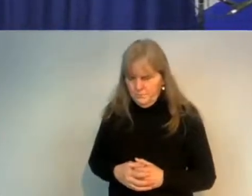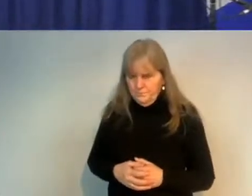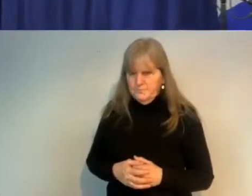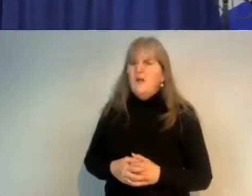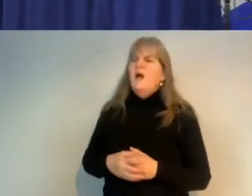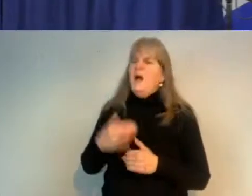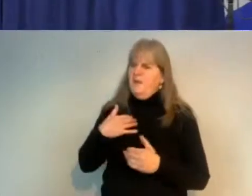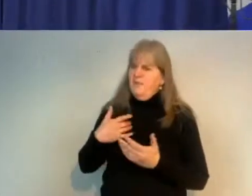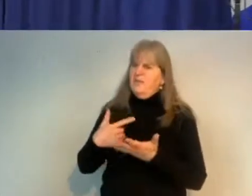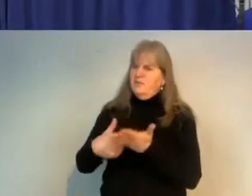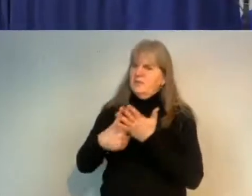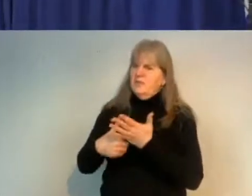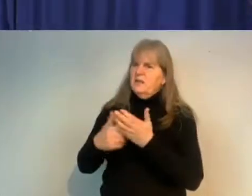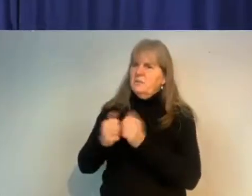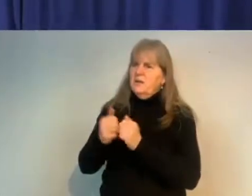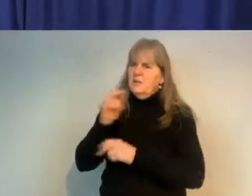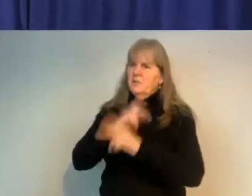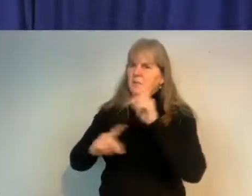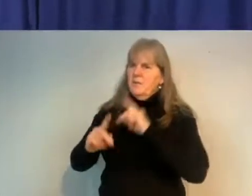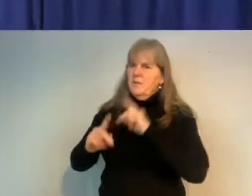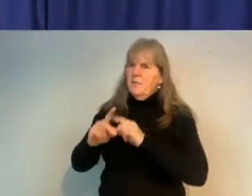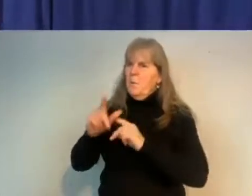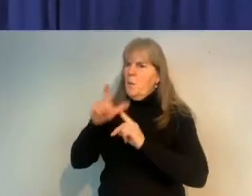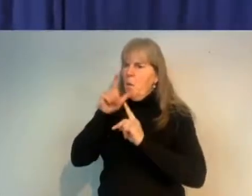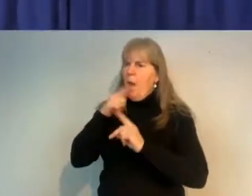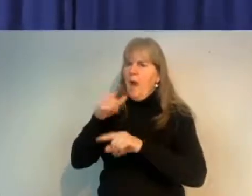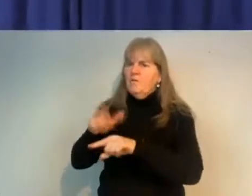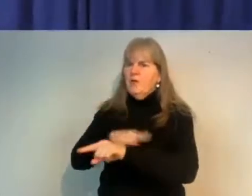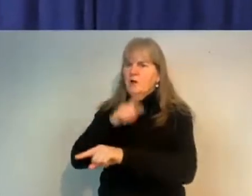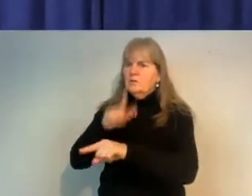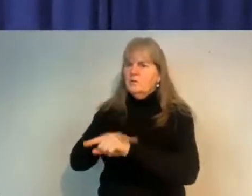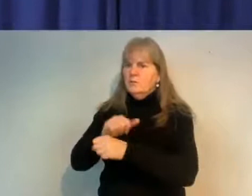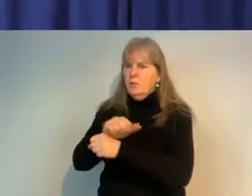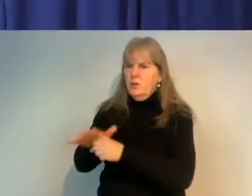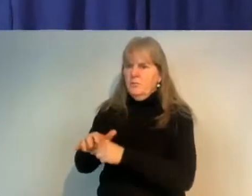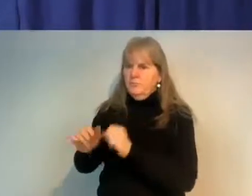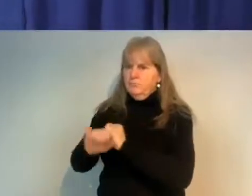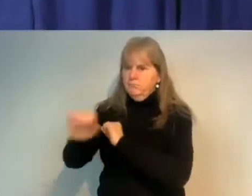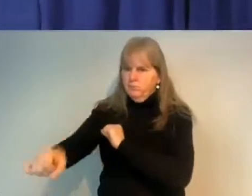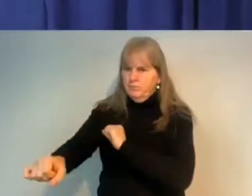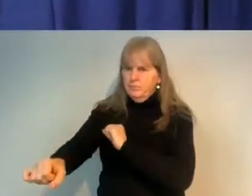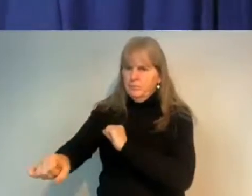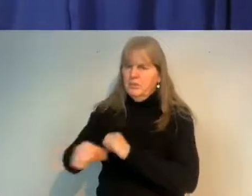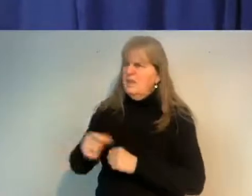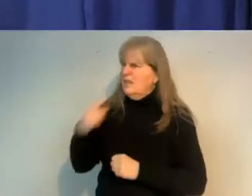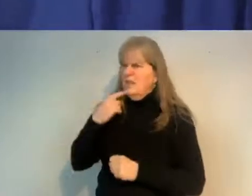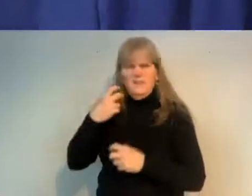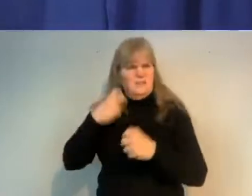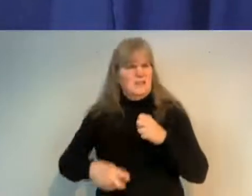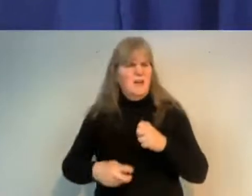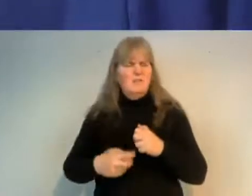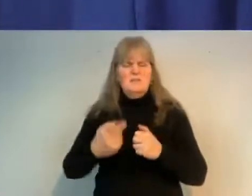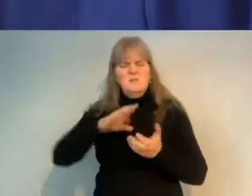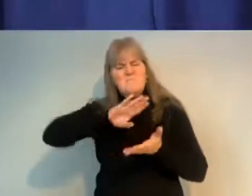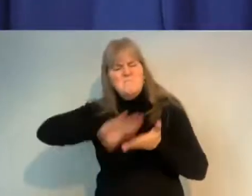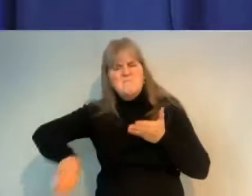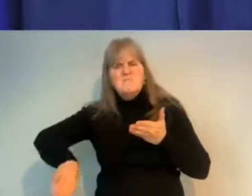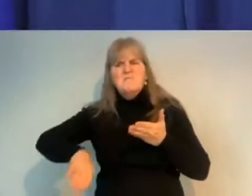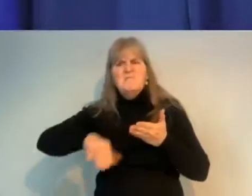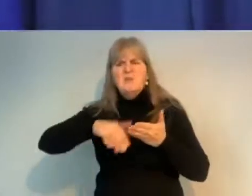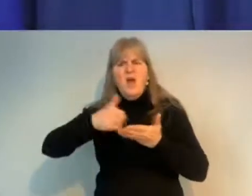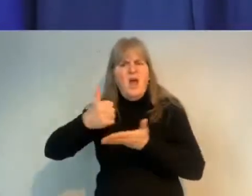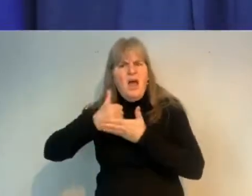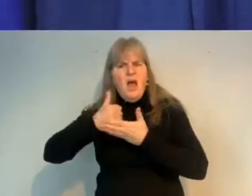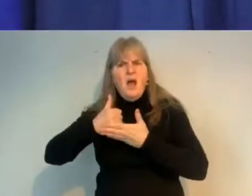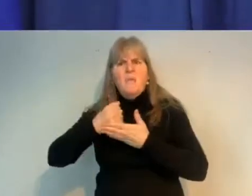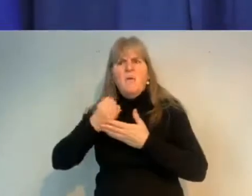can be especially hard to get proper care for their symptoms in the north. They say they're being dismissed by medical professionals or have to wait years before